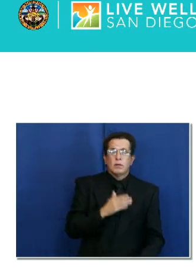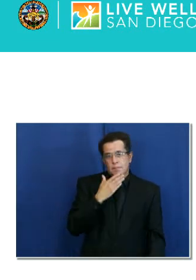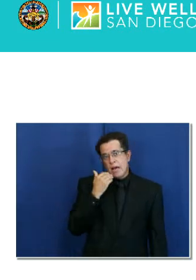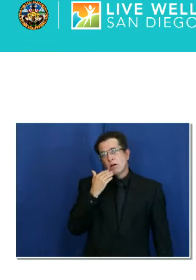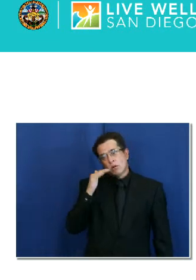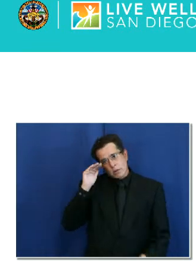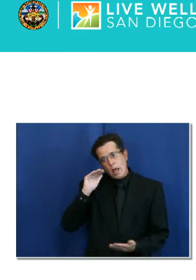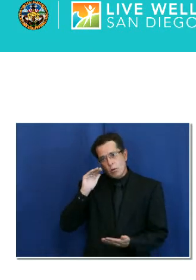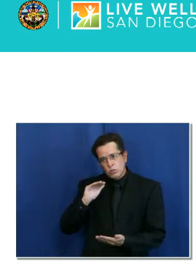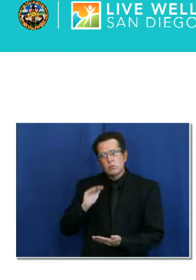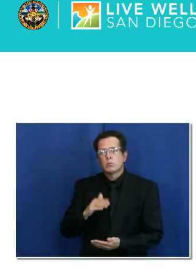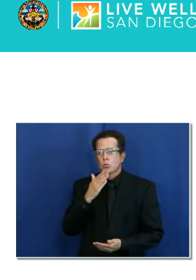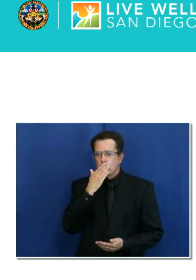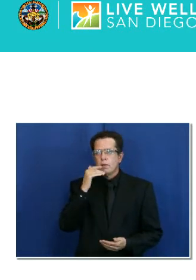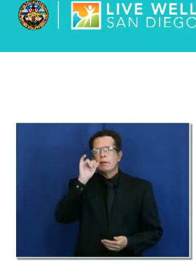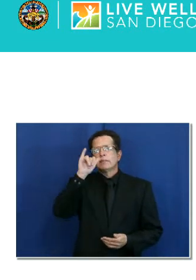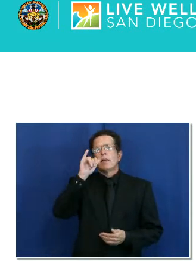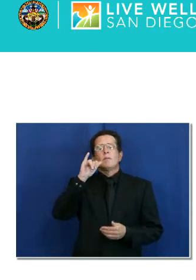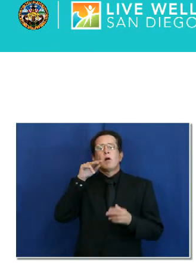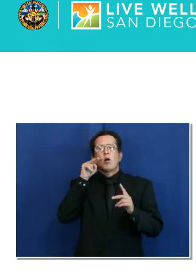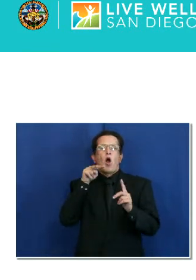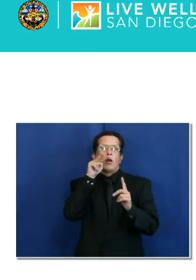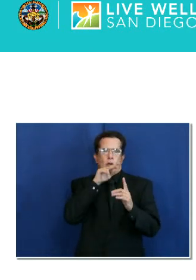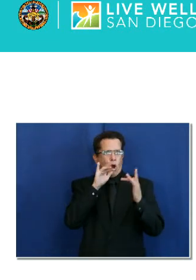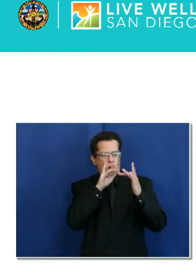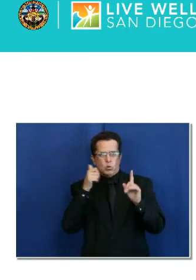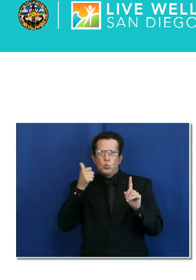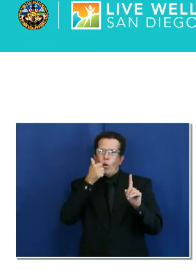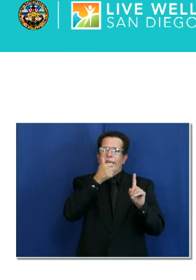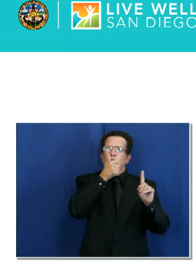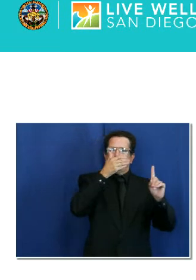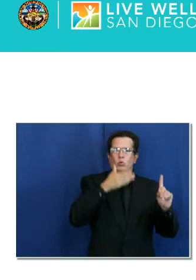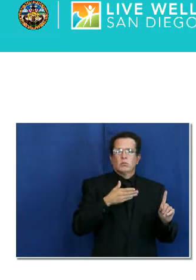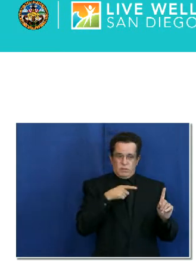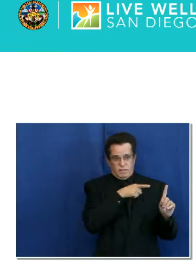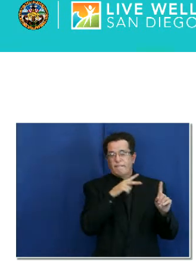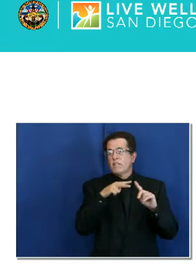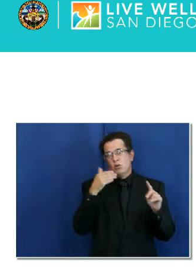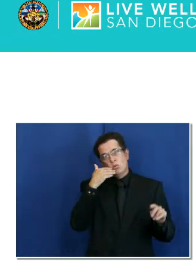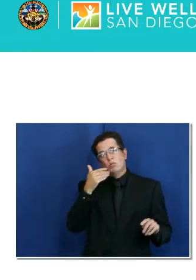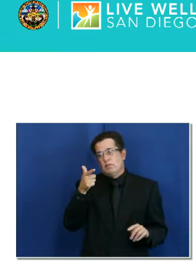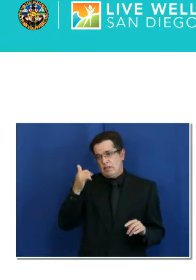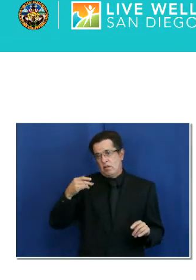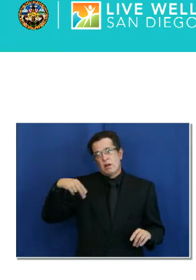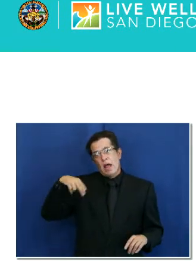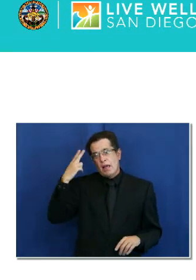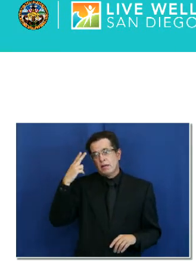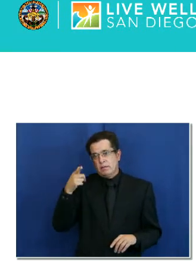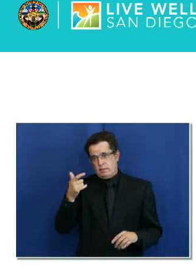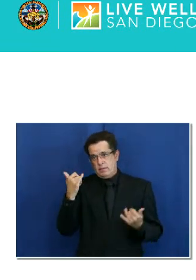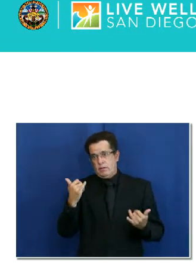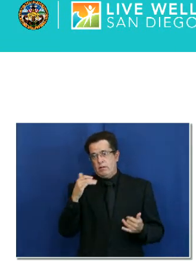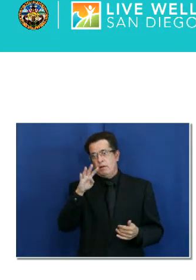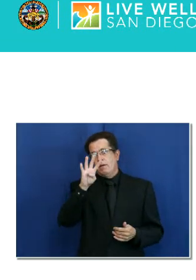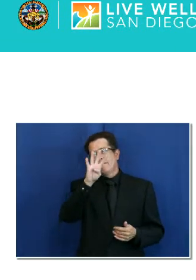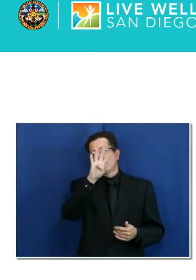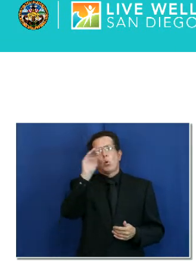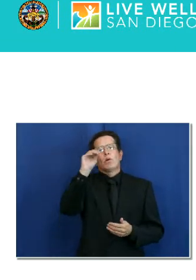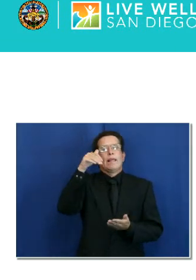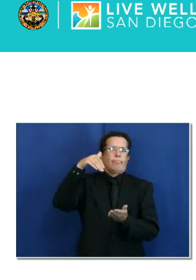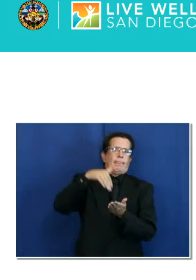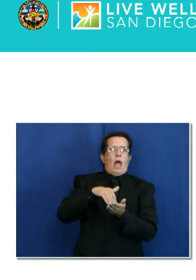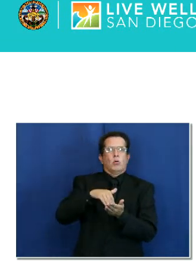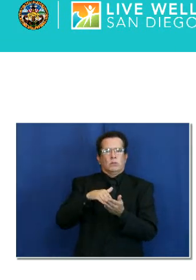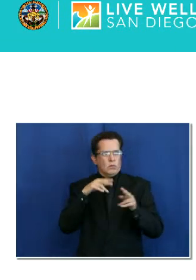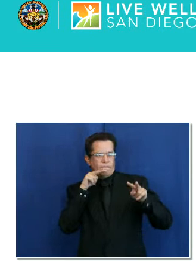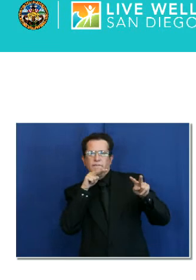better. Contact tracing, case investigations, contact tracing are doing great. You see total case investigations performed closing in on 40,000 there,